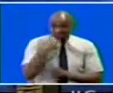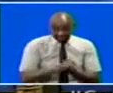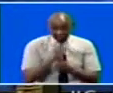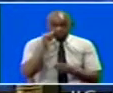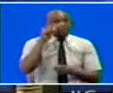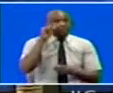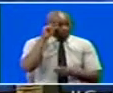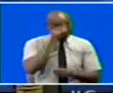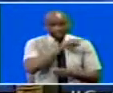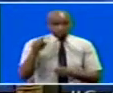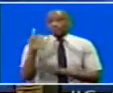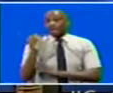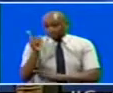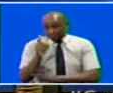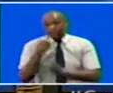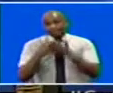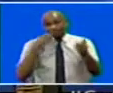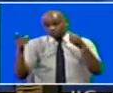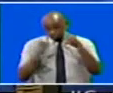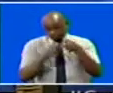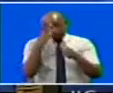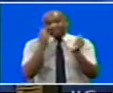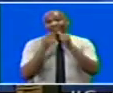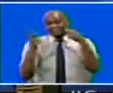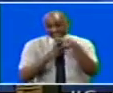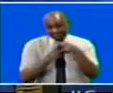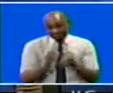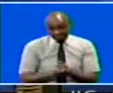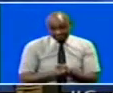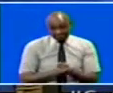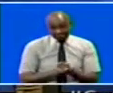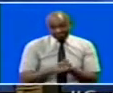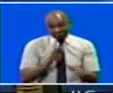from Mombasa to Nairobi before June